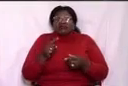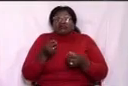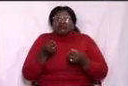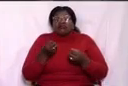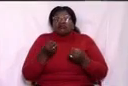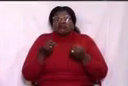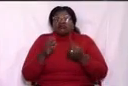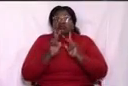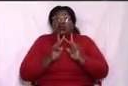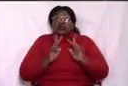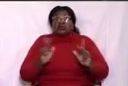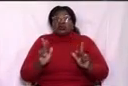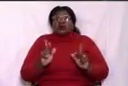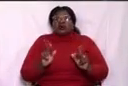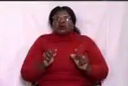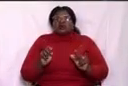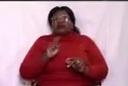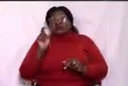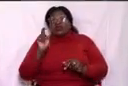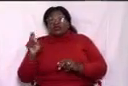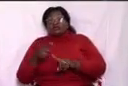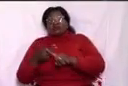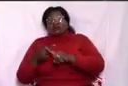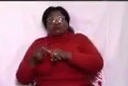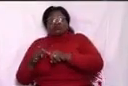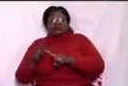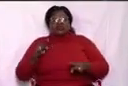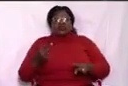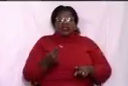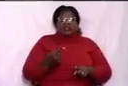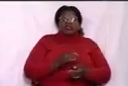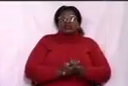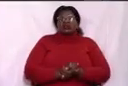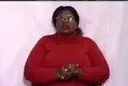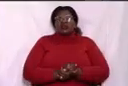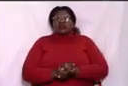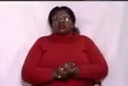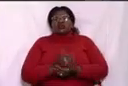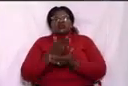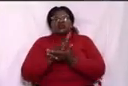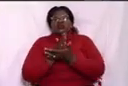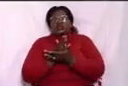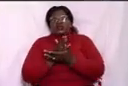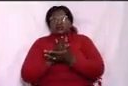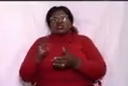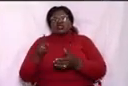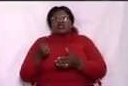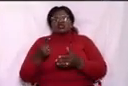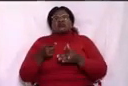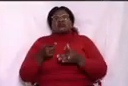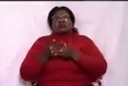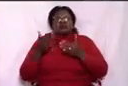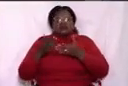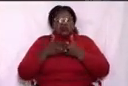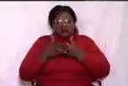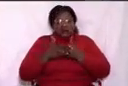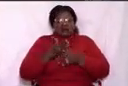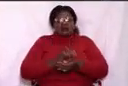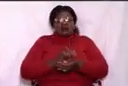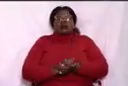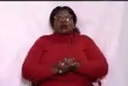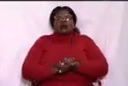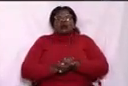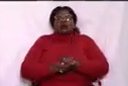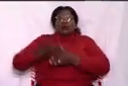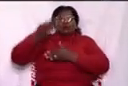the lockdowns, the borders closed. Some conferences were about to take place, and when the borders closed,